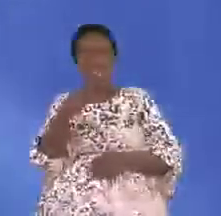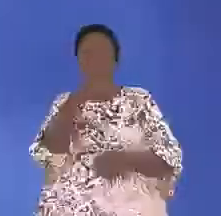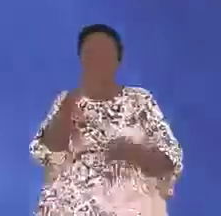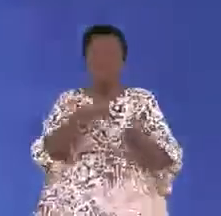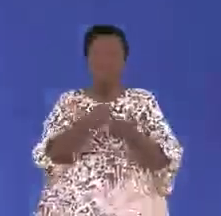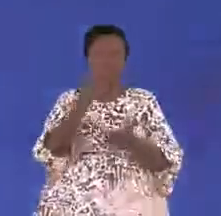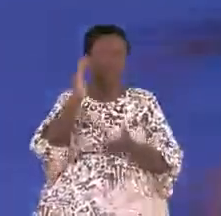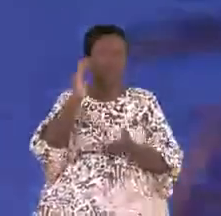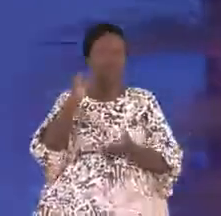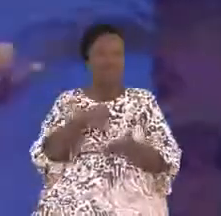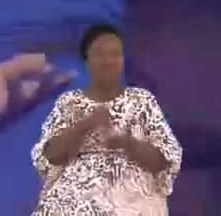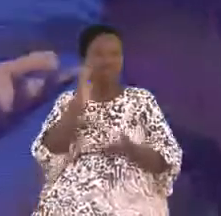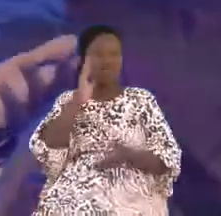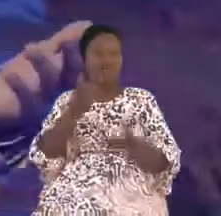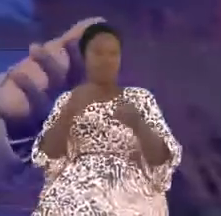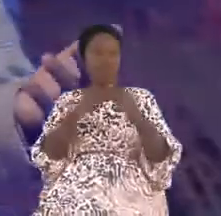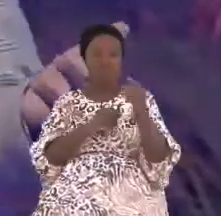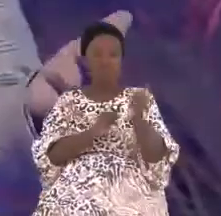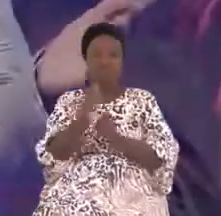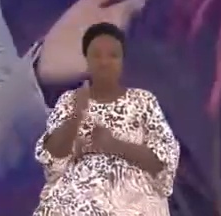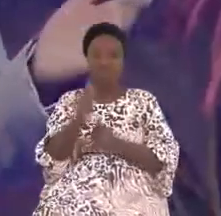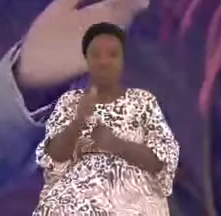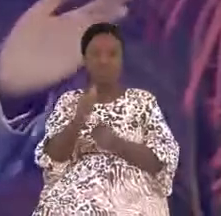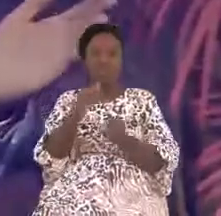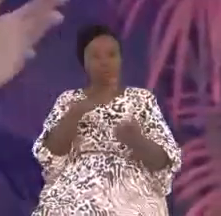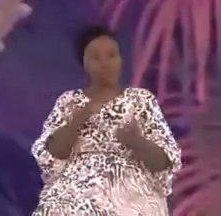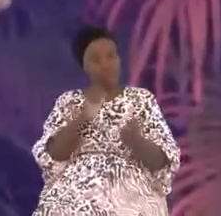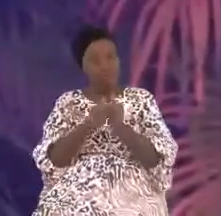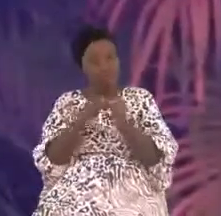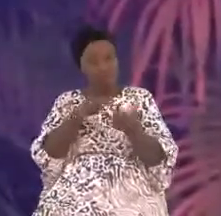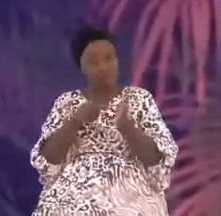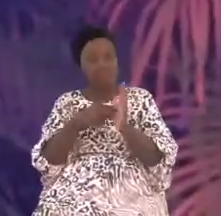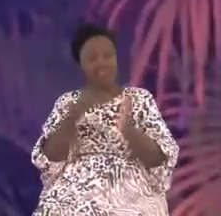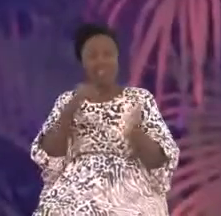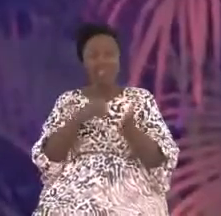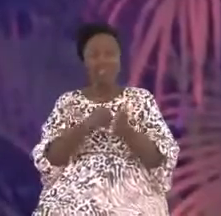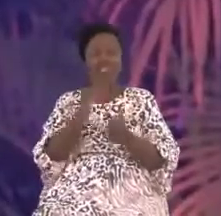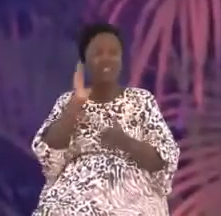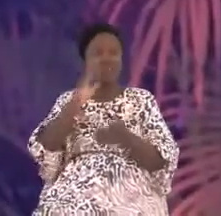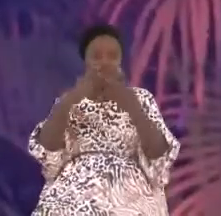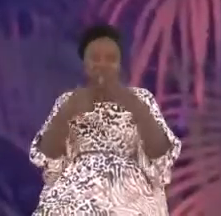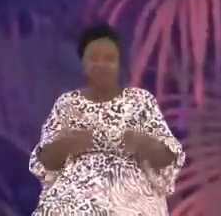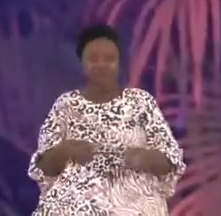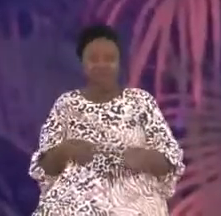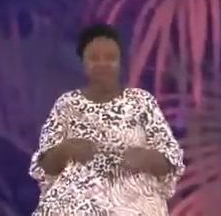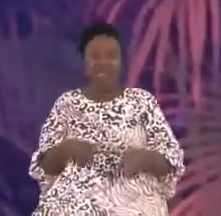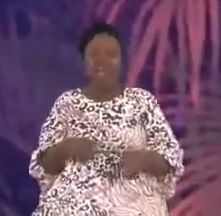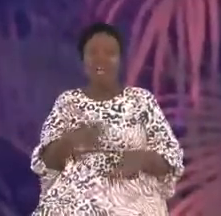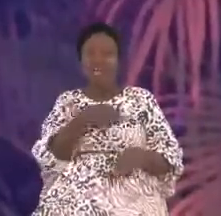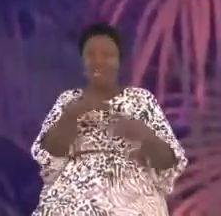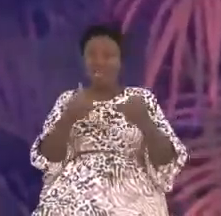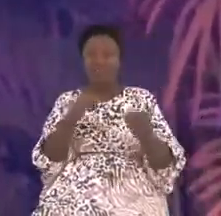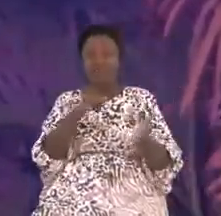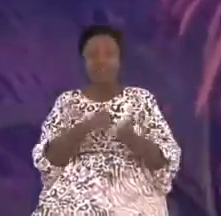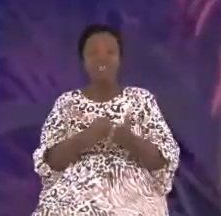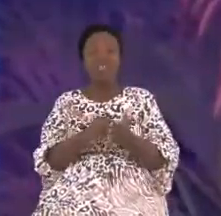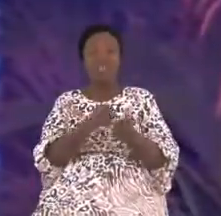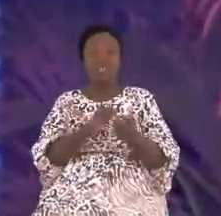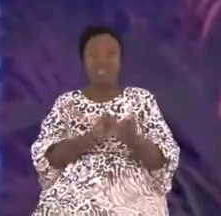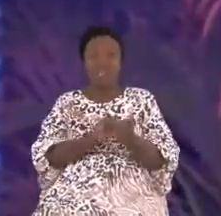come to pass and now it came to pass that it is